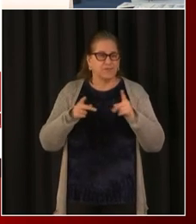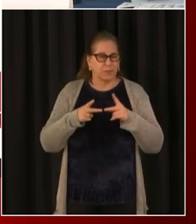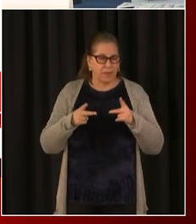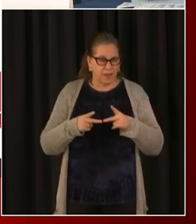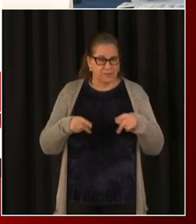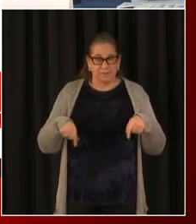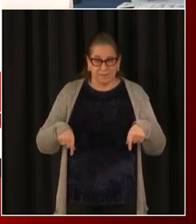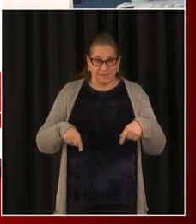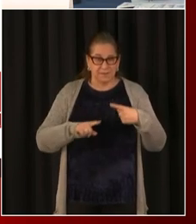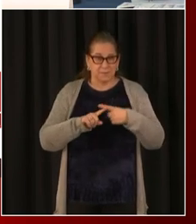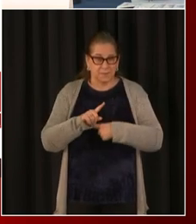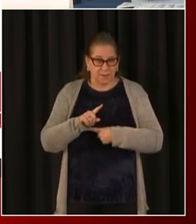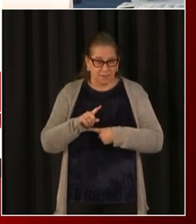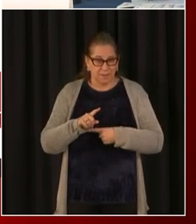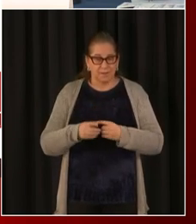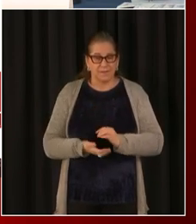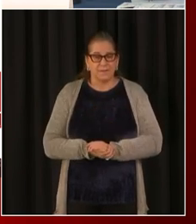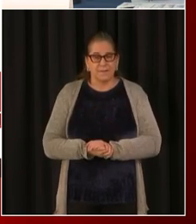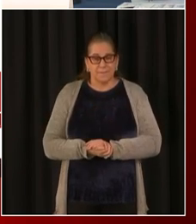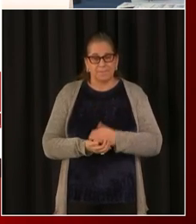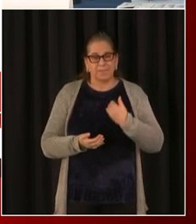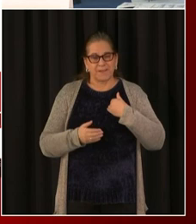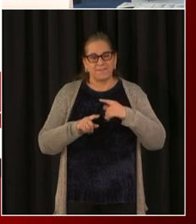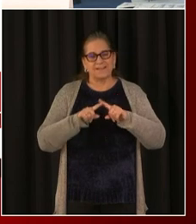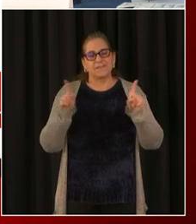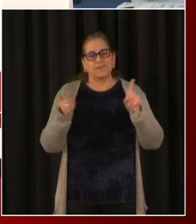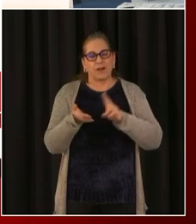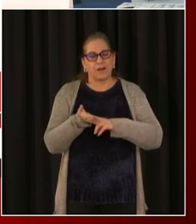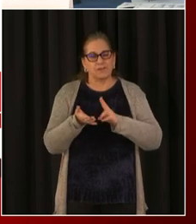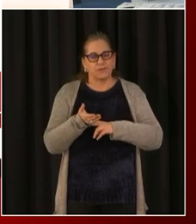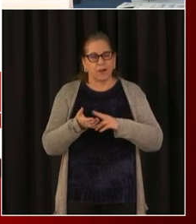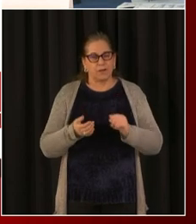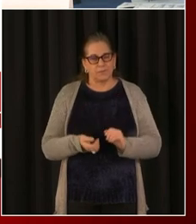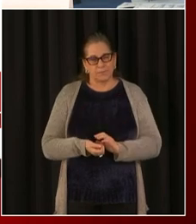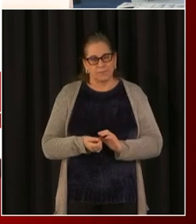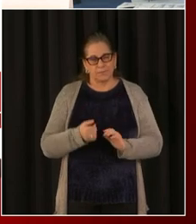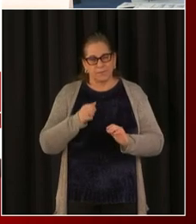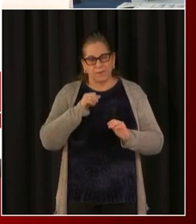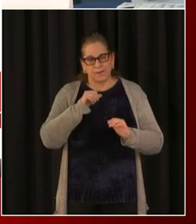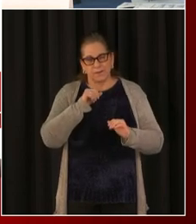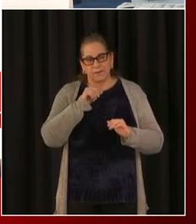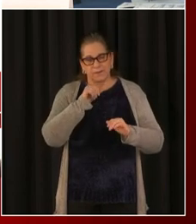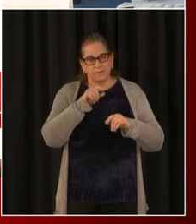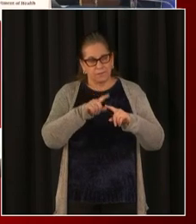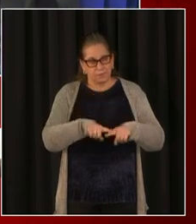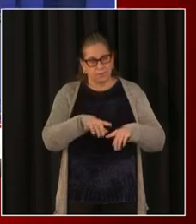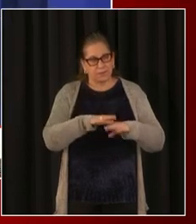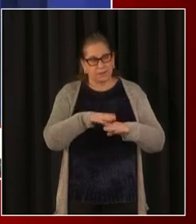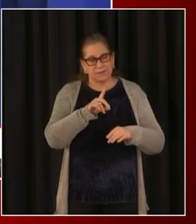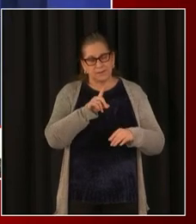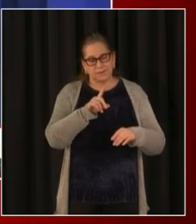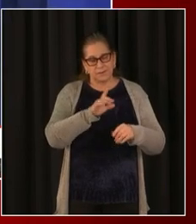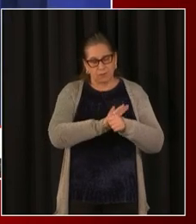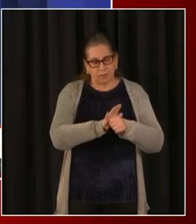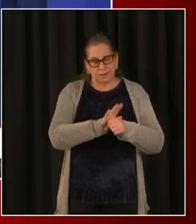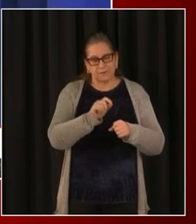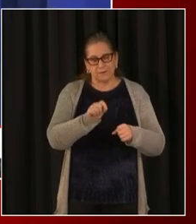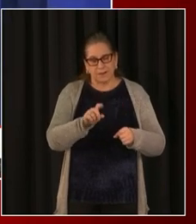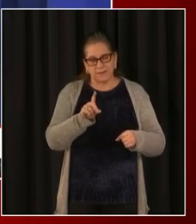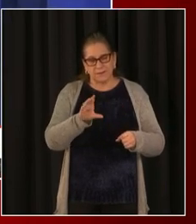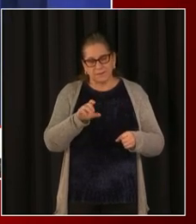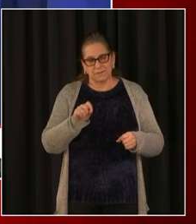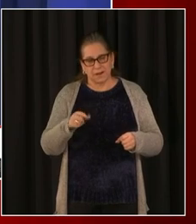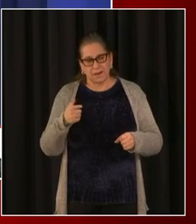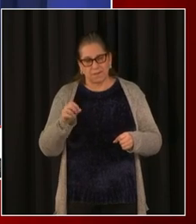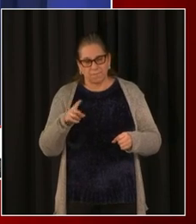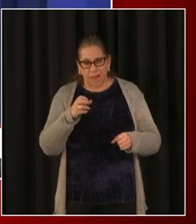the vaccinate.dc.gov system. And did you say that there are 4,000 appointments available right now? Yes, there'll be